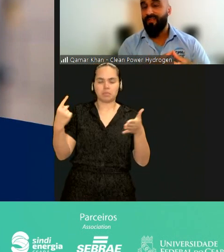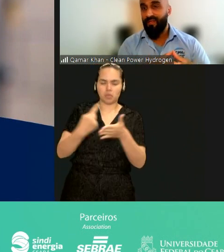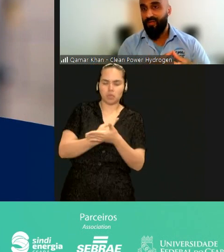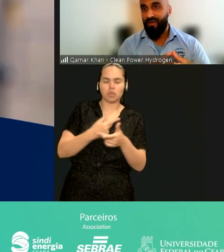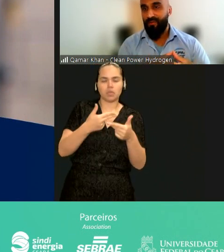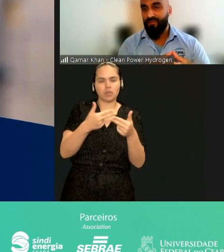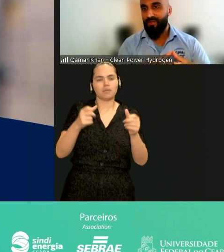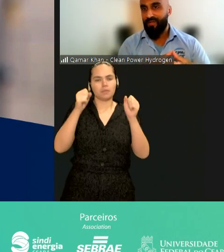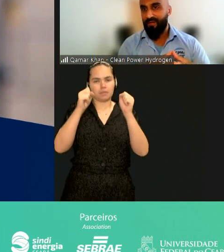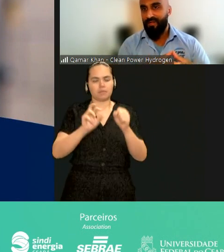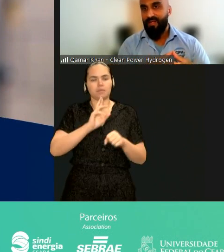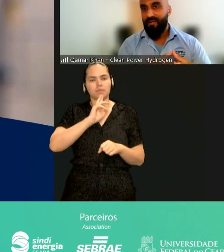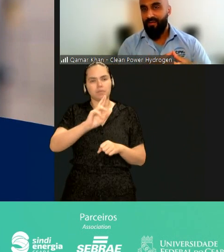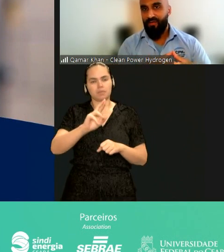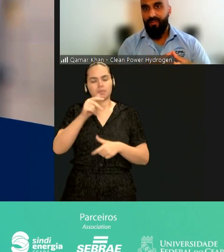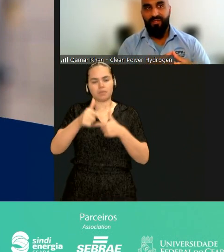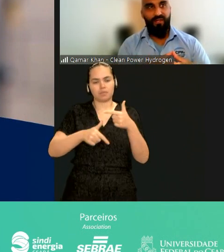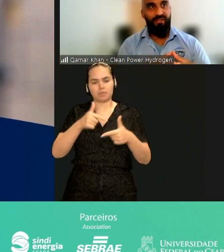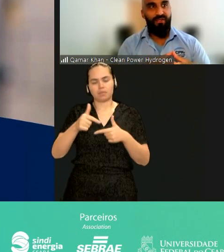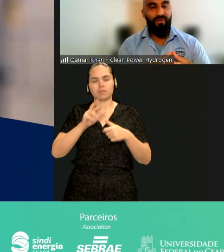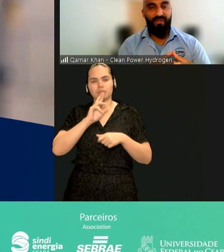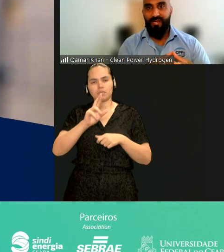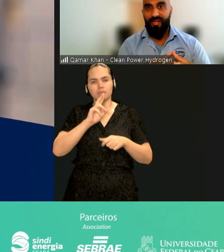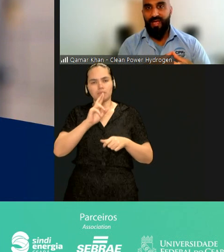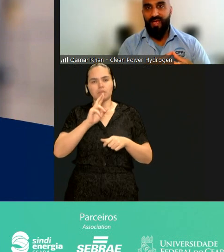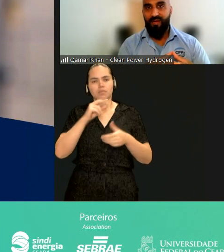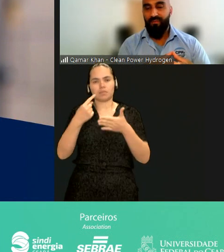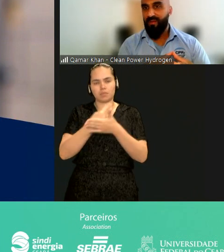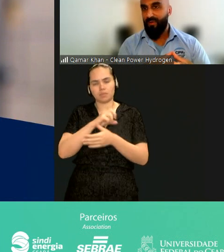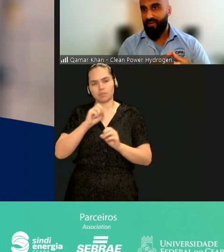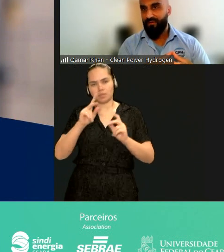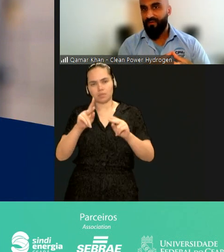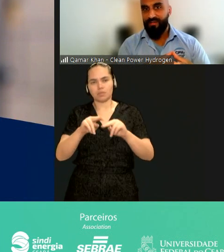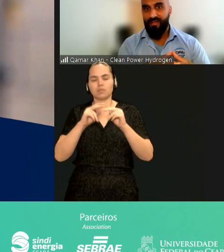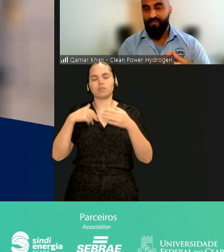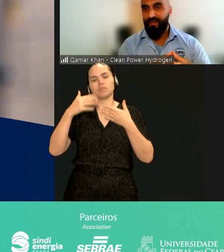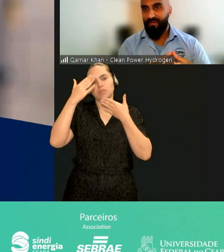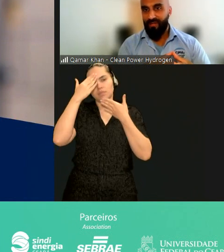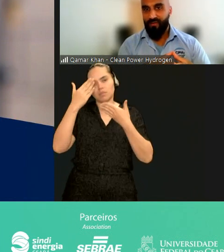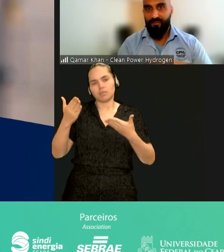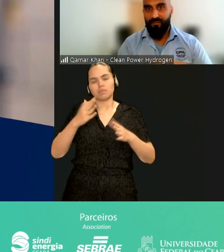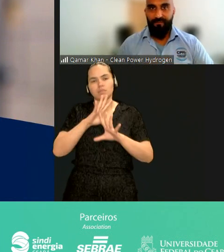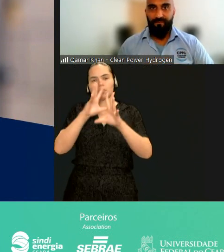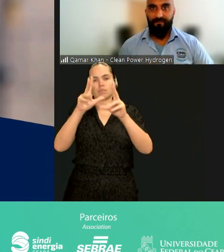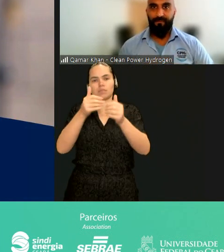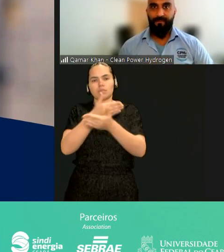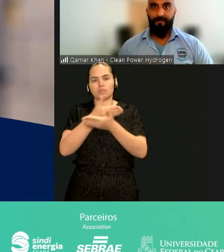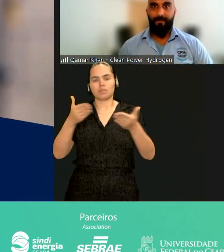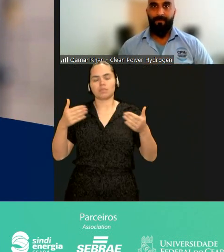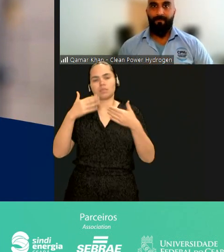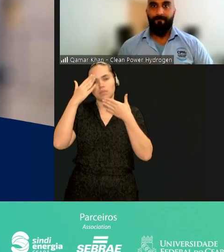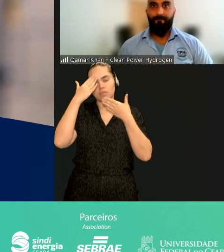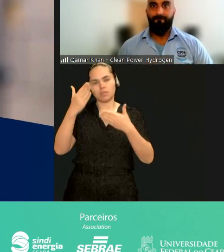again, thank you very much for giving me the opportunity to present and being part of this event. Thank you.